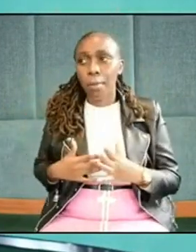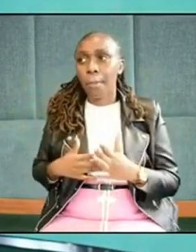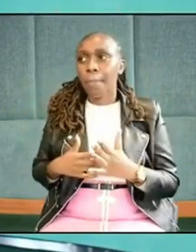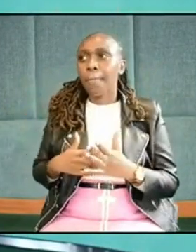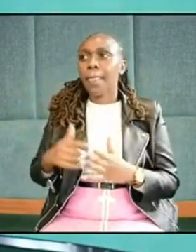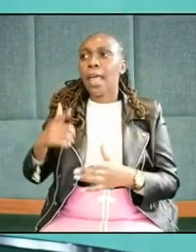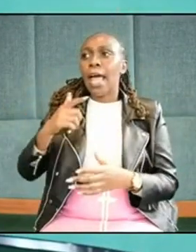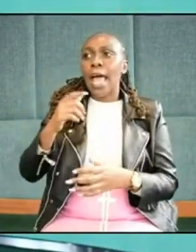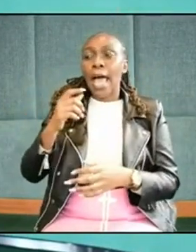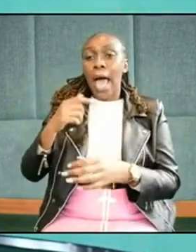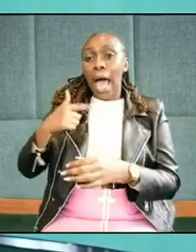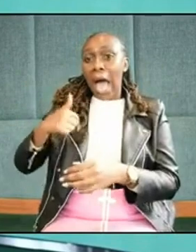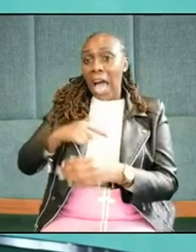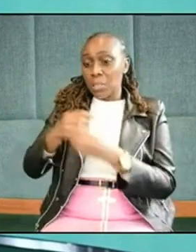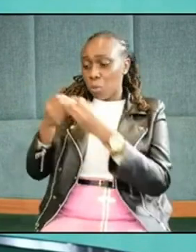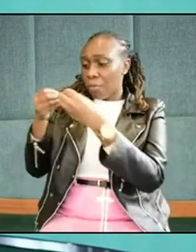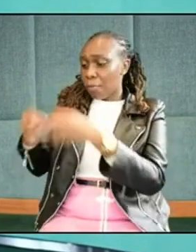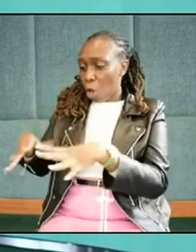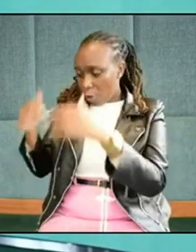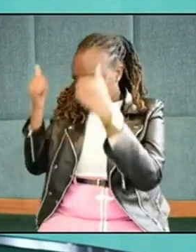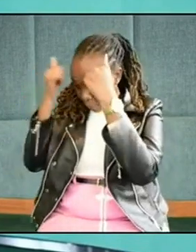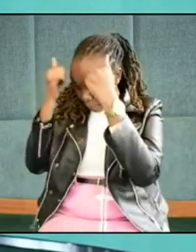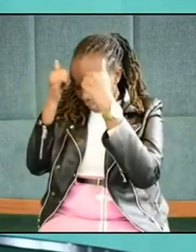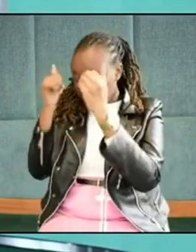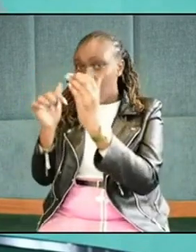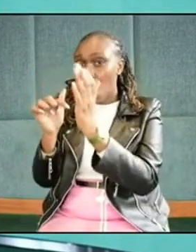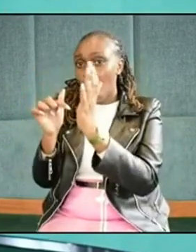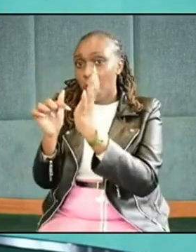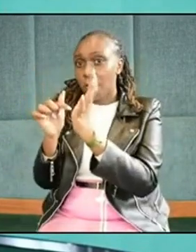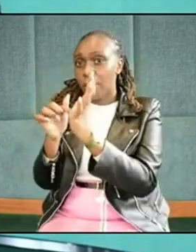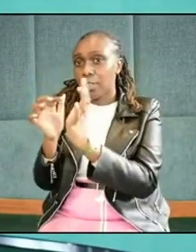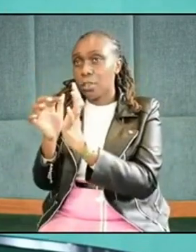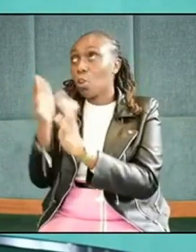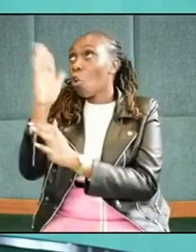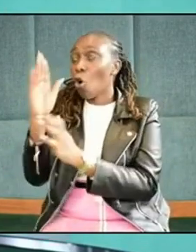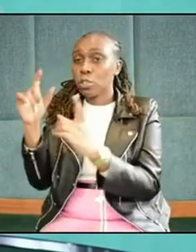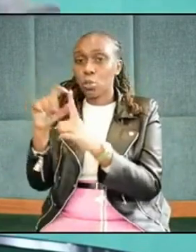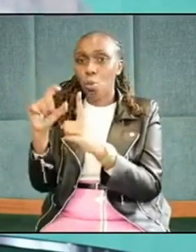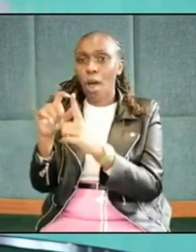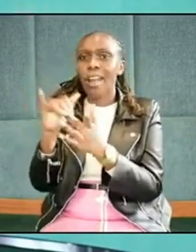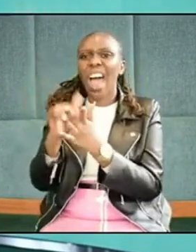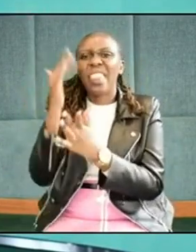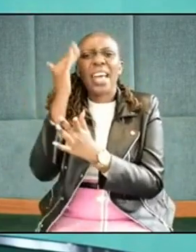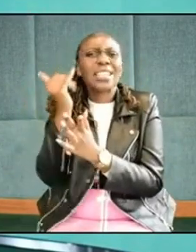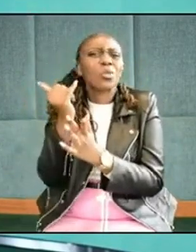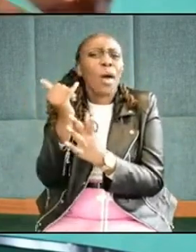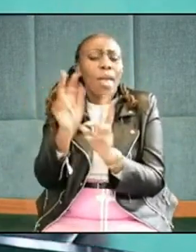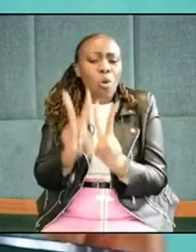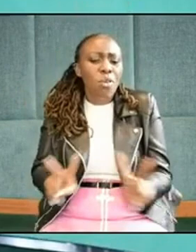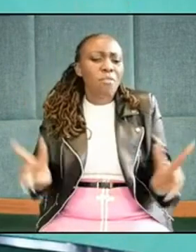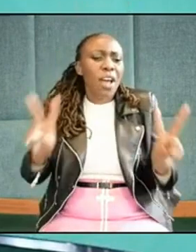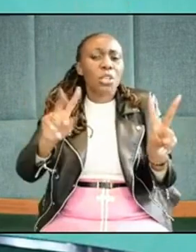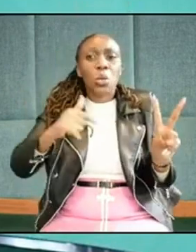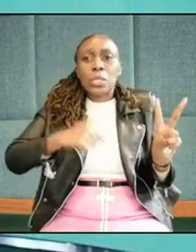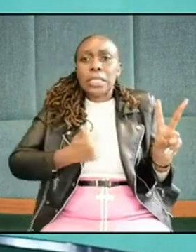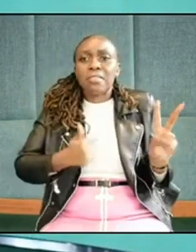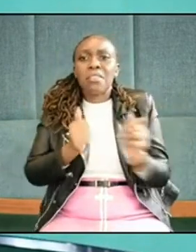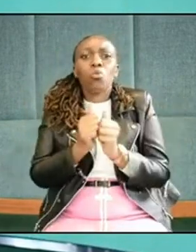the study of God's word. That's why we value ourselves by the things that we